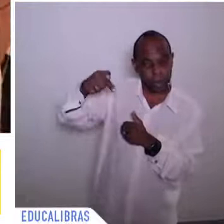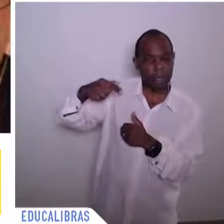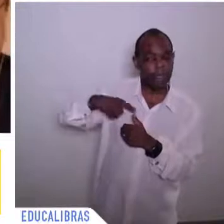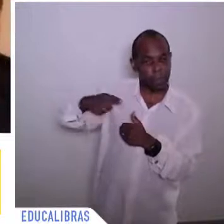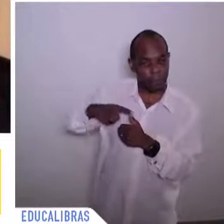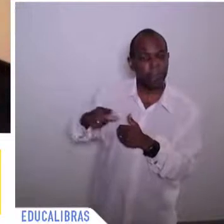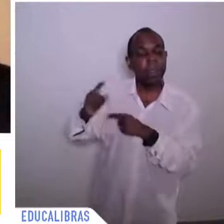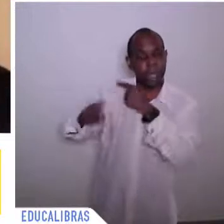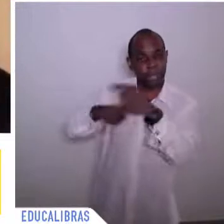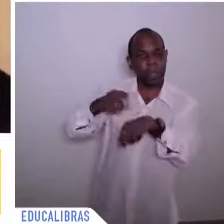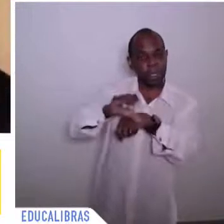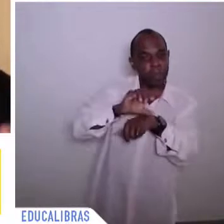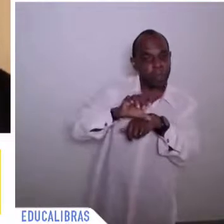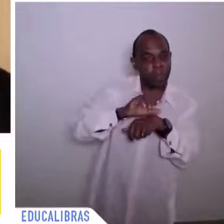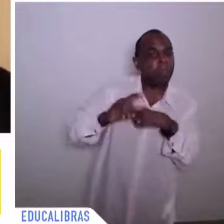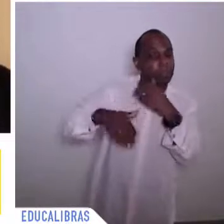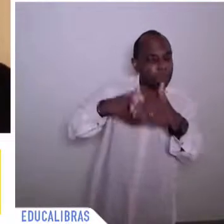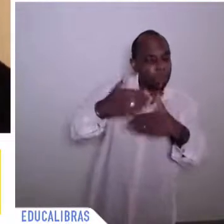of 1917,